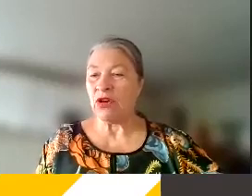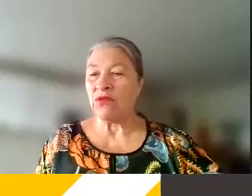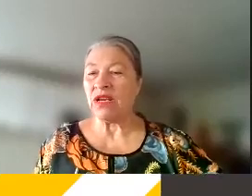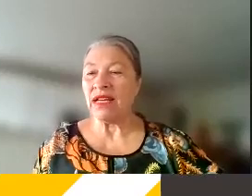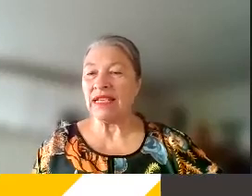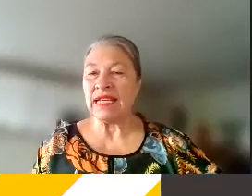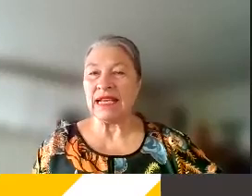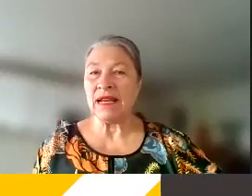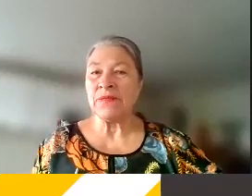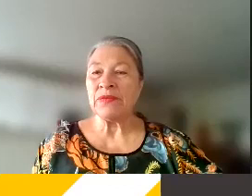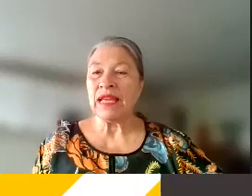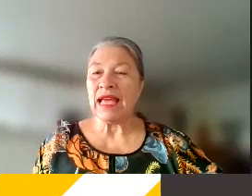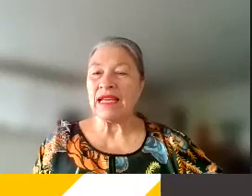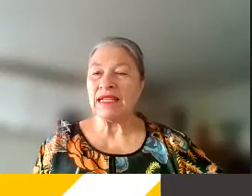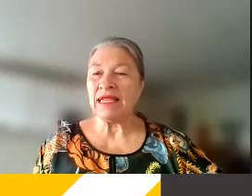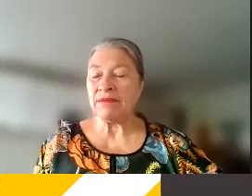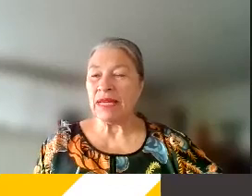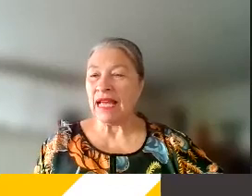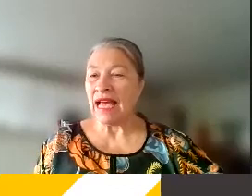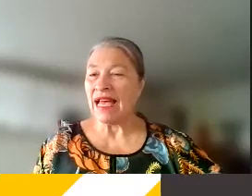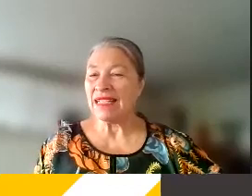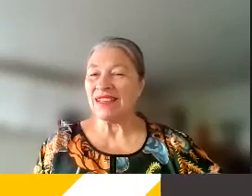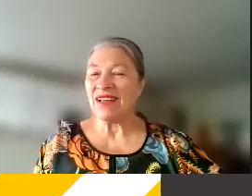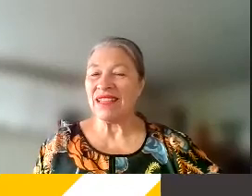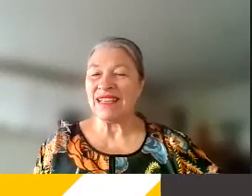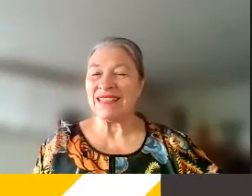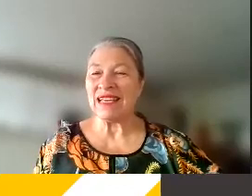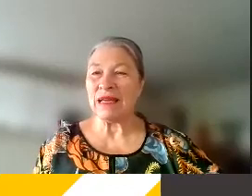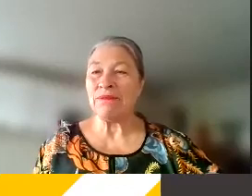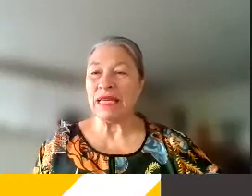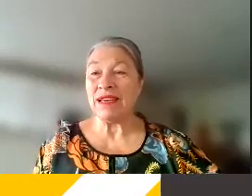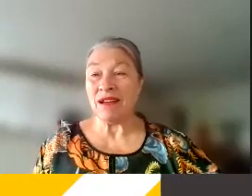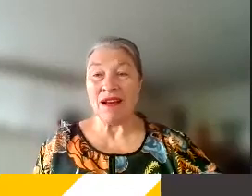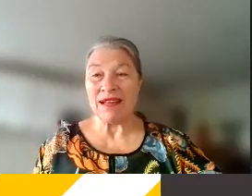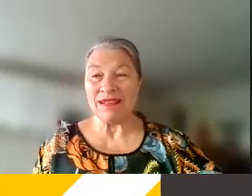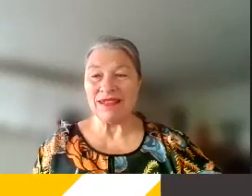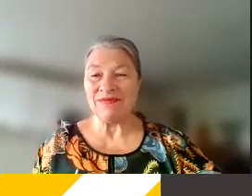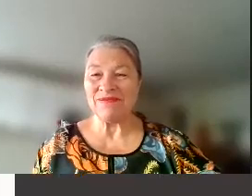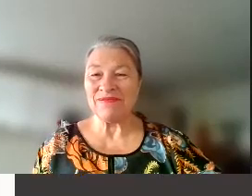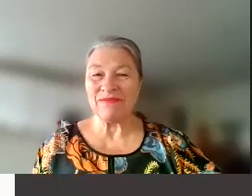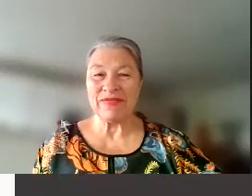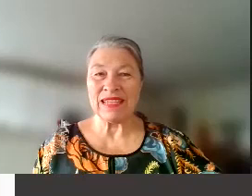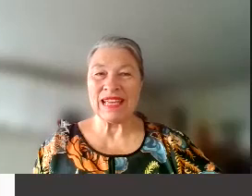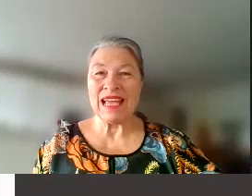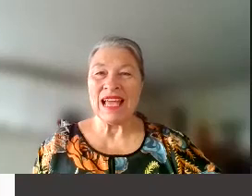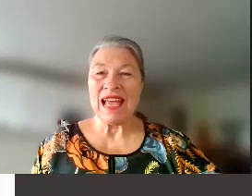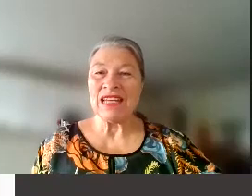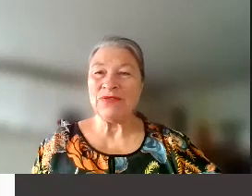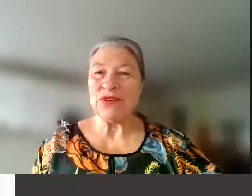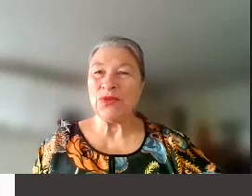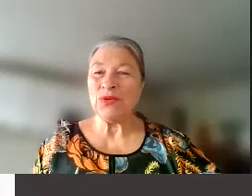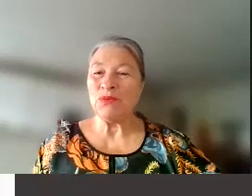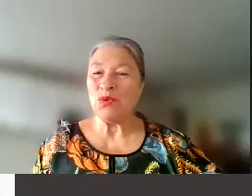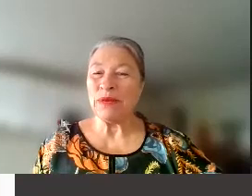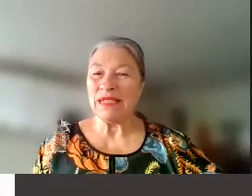against COVID-19, and the big heart sign there saying, be kind. And